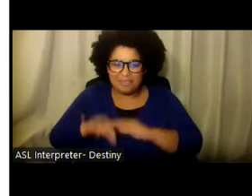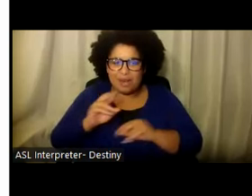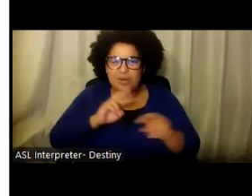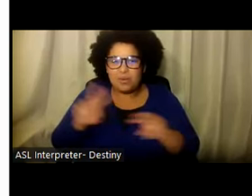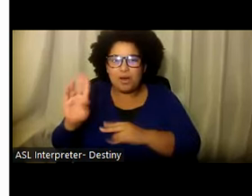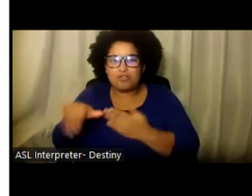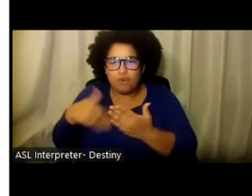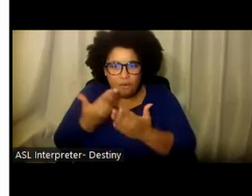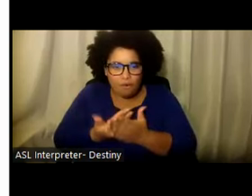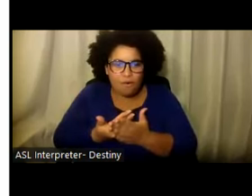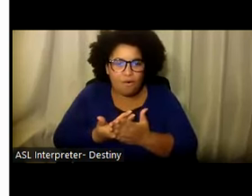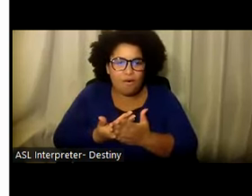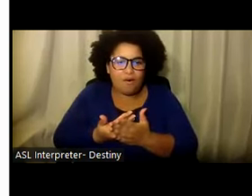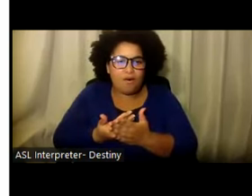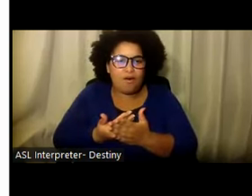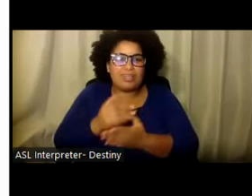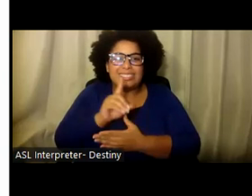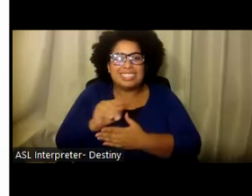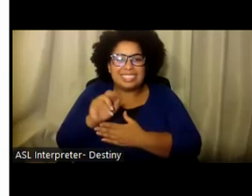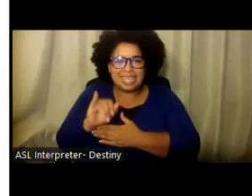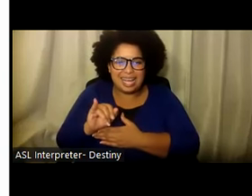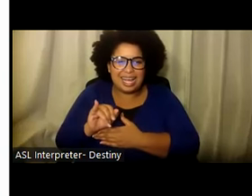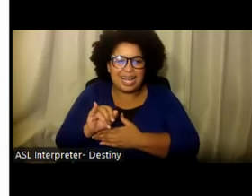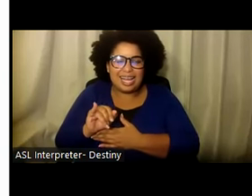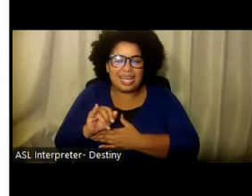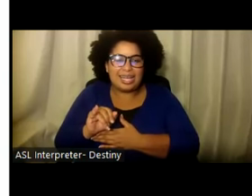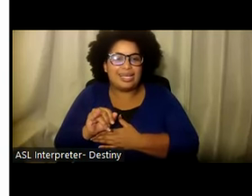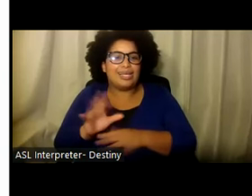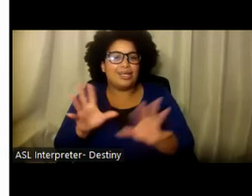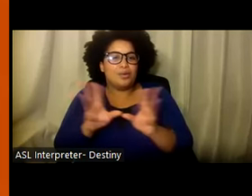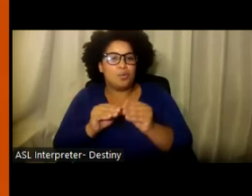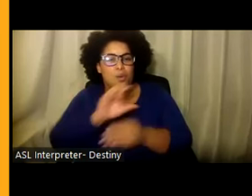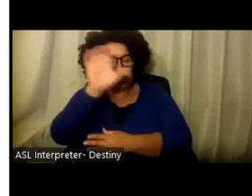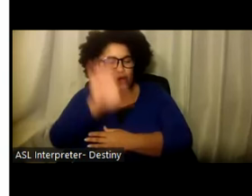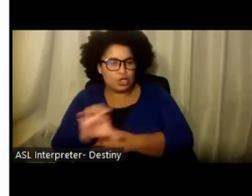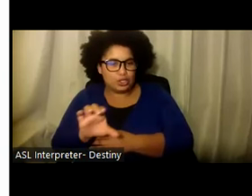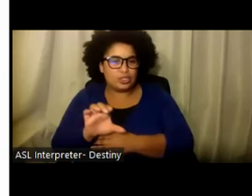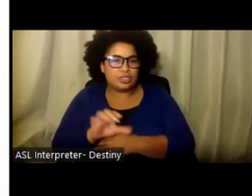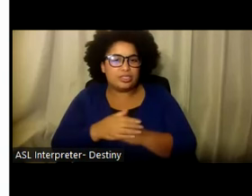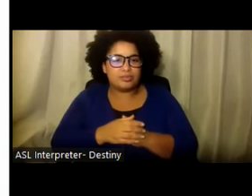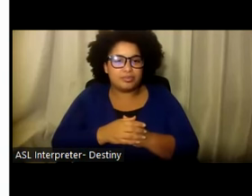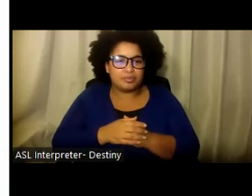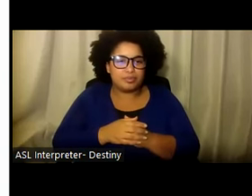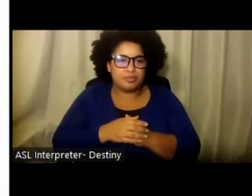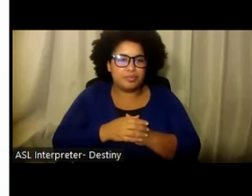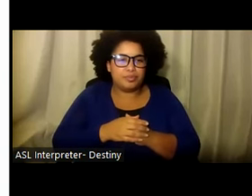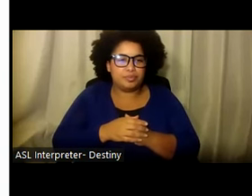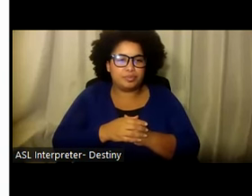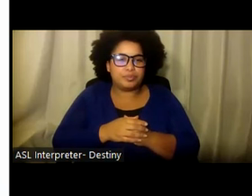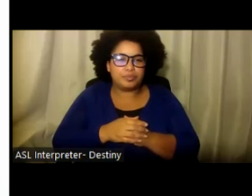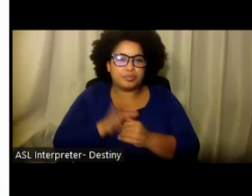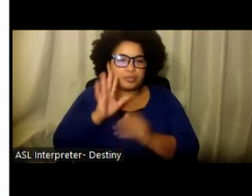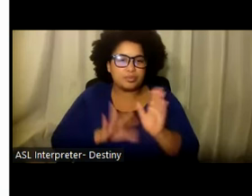all series of DTI webinars in the past that we have put together for the community. As you navigate through the channel, you'll